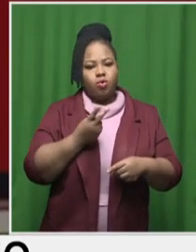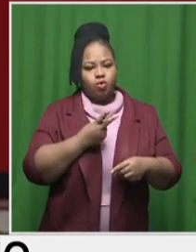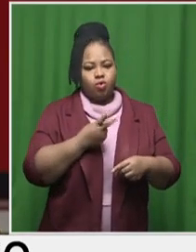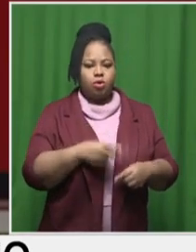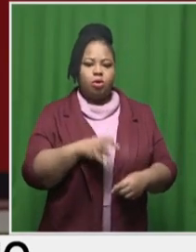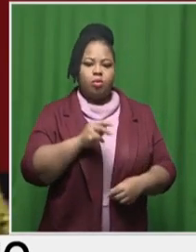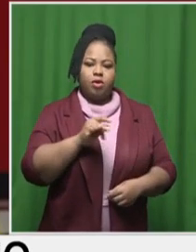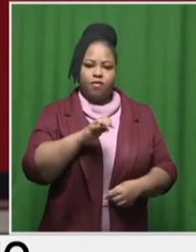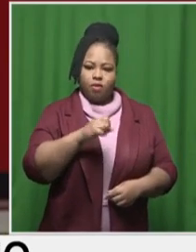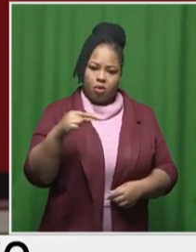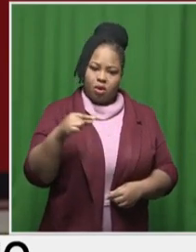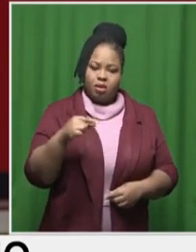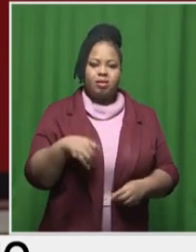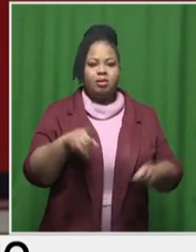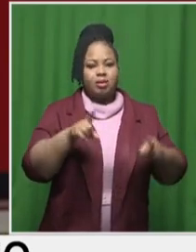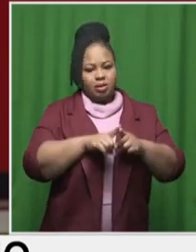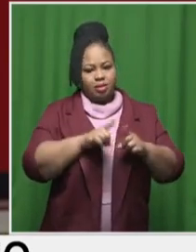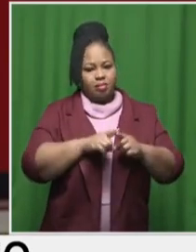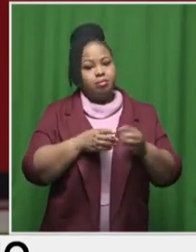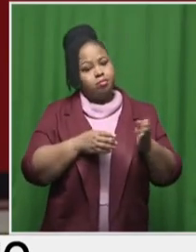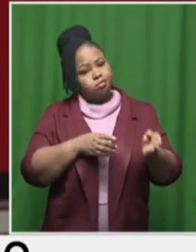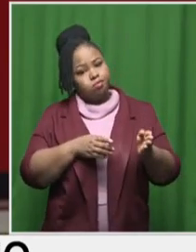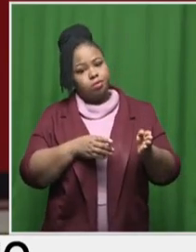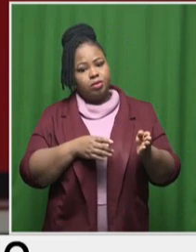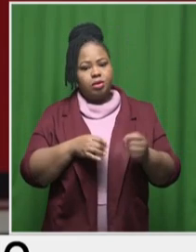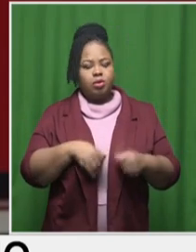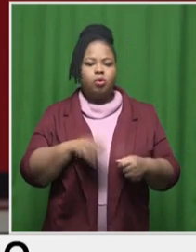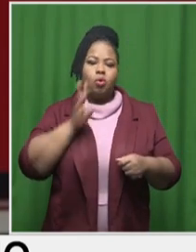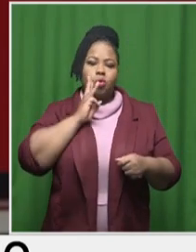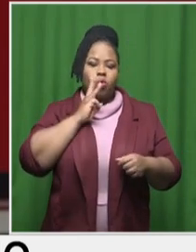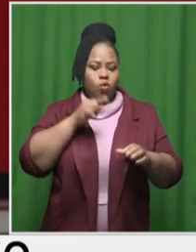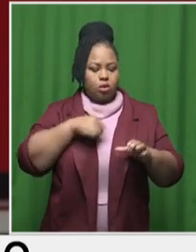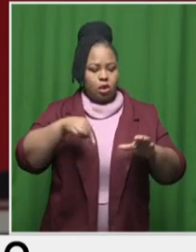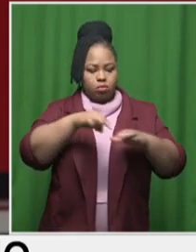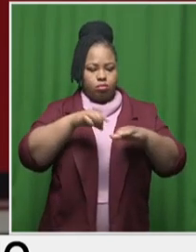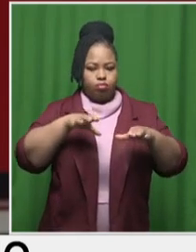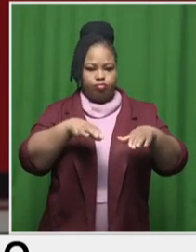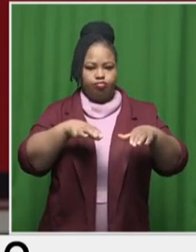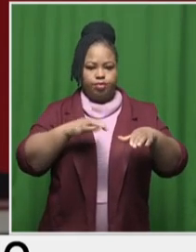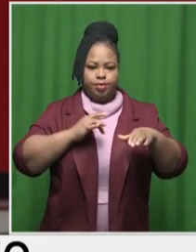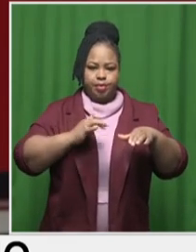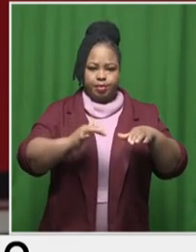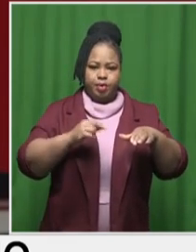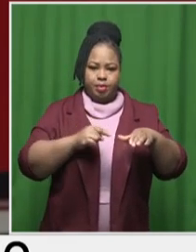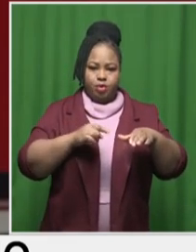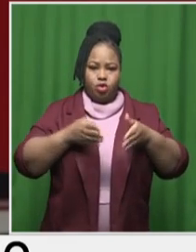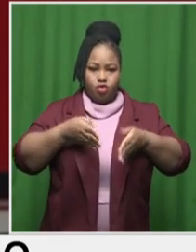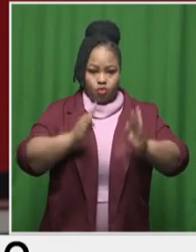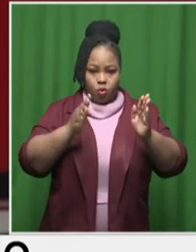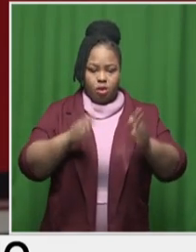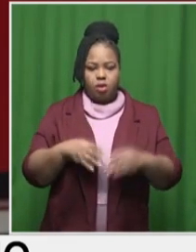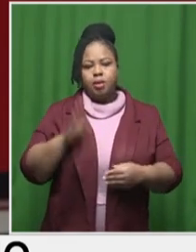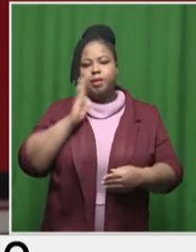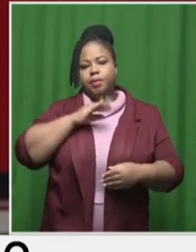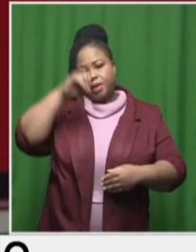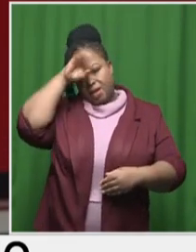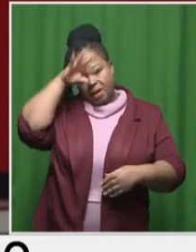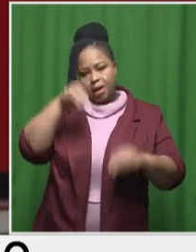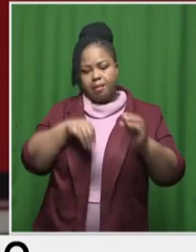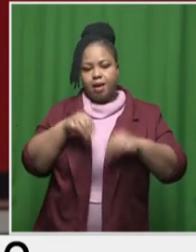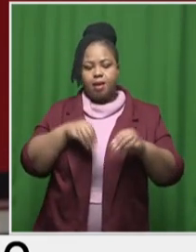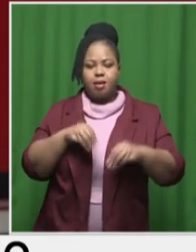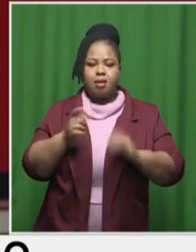go to Morafong, literally, it's covered by sinkholes. So the issue of sinkholes, illegal mining,